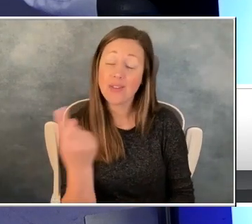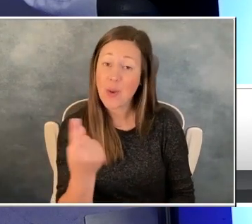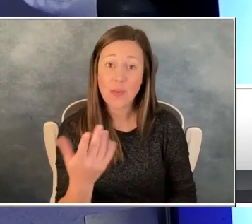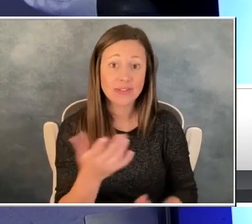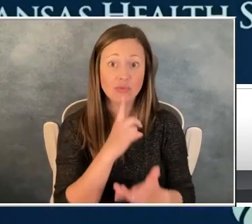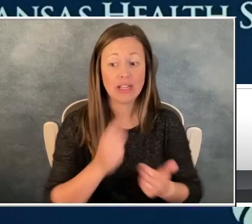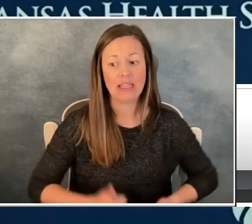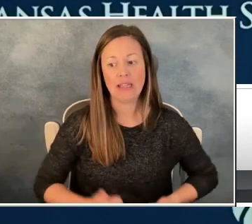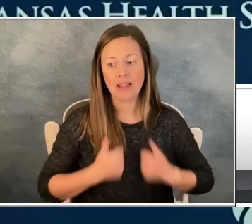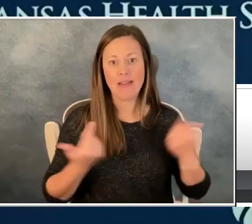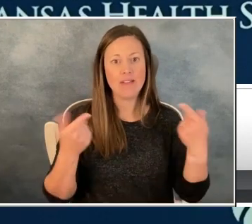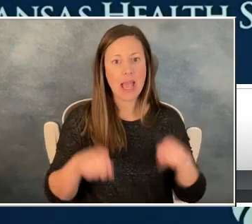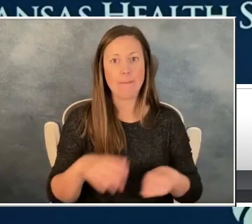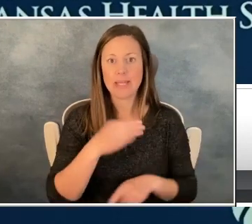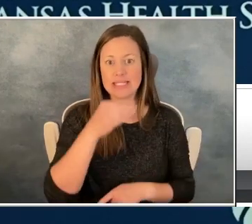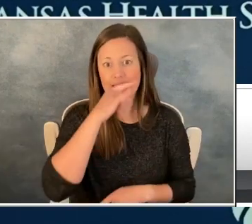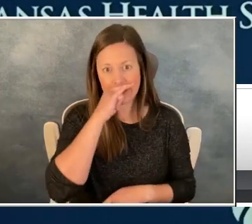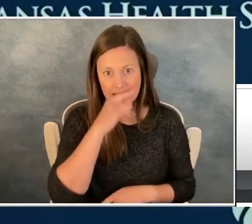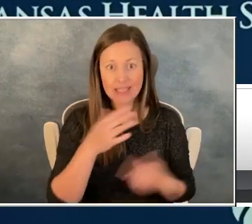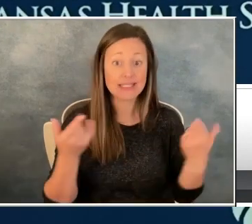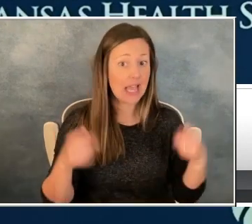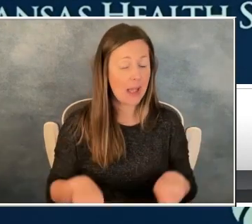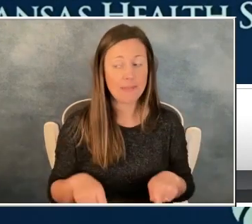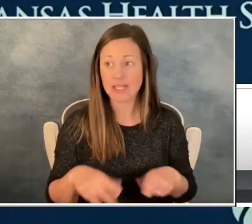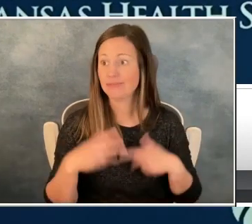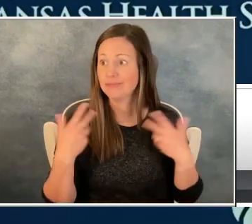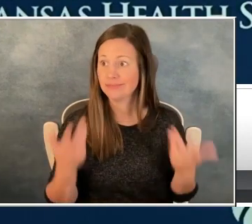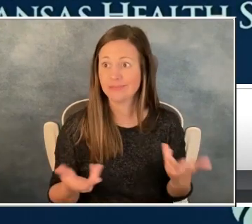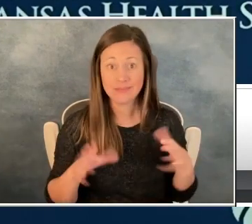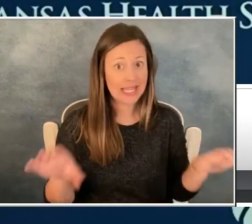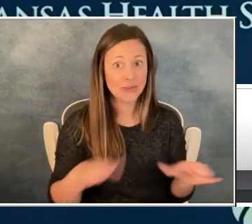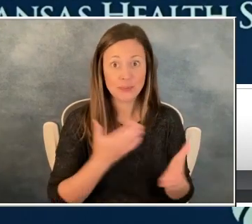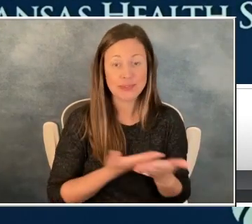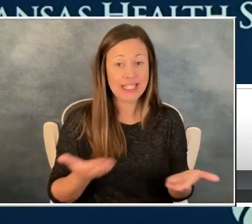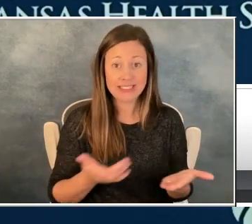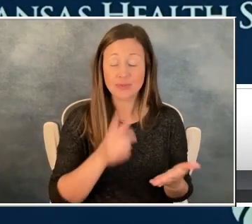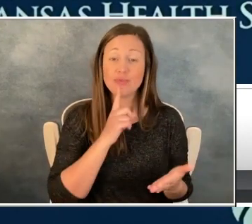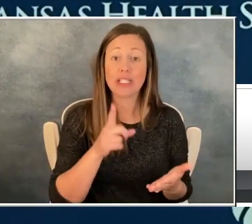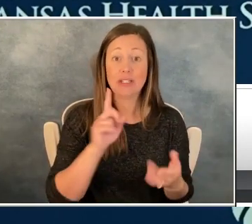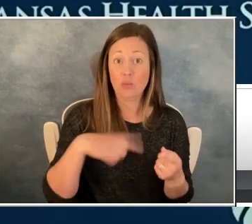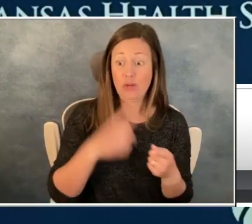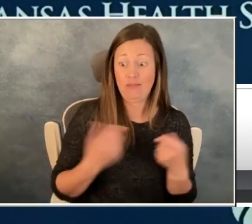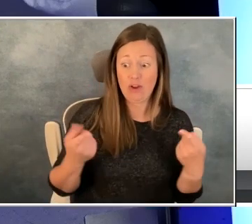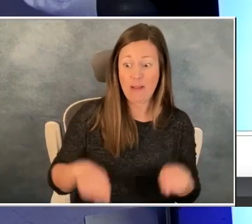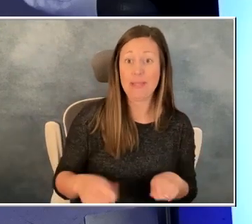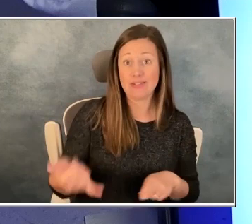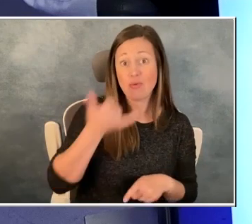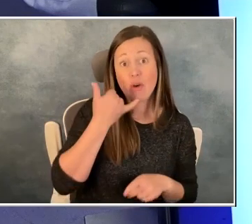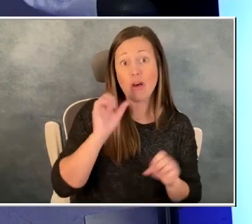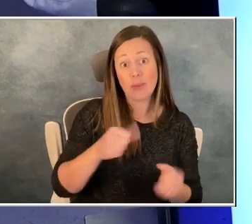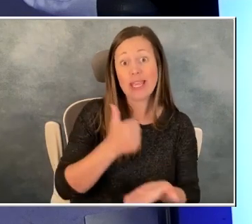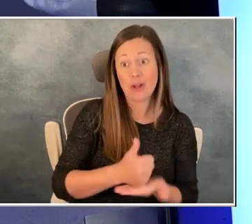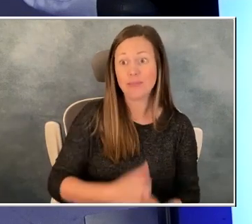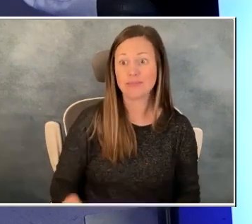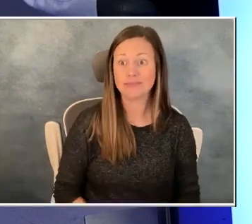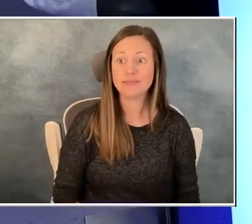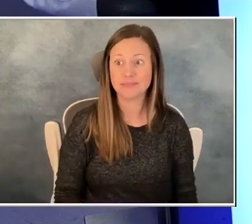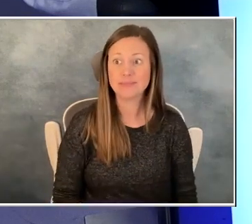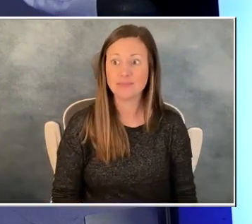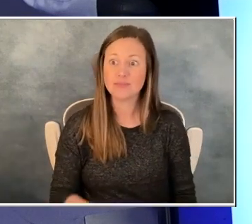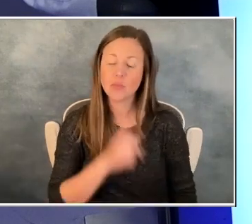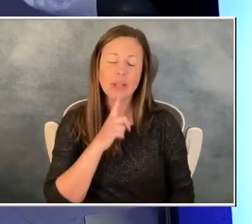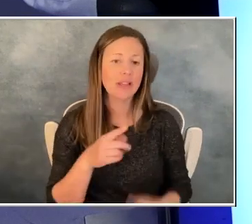happens and kids happen, and when it does, give us a call, we'll help. That is so helpful and